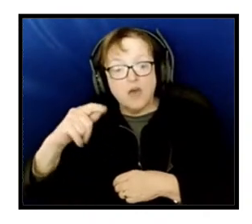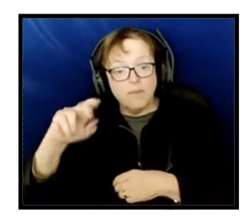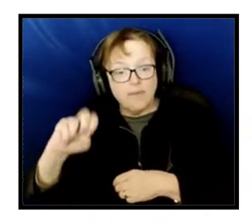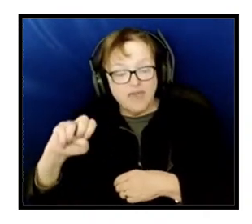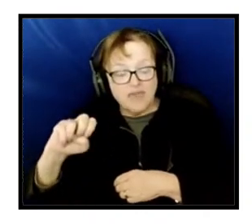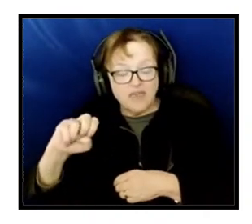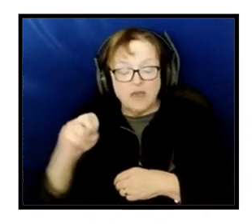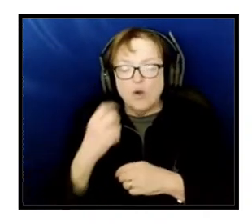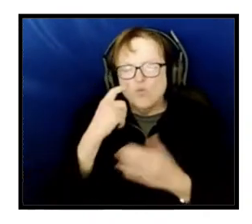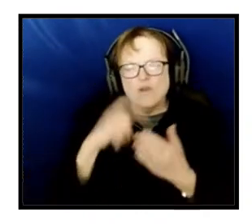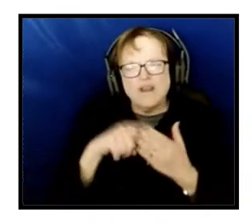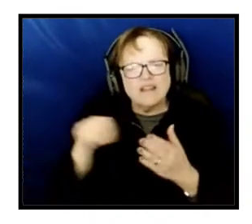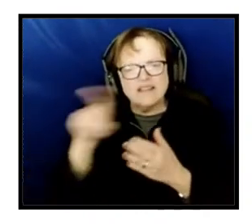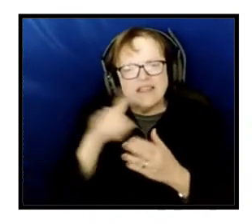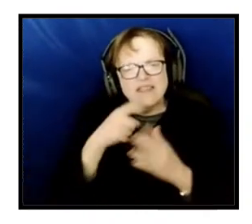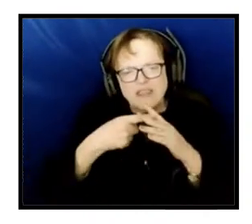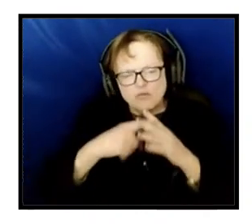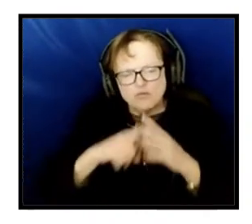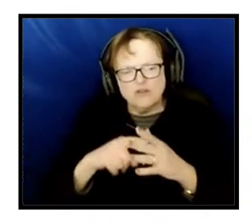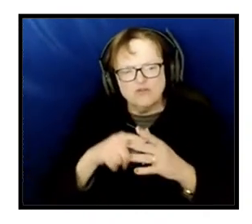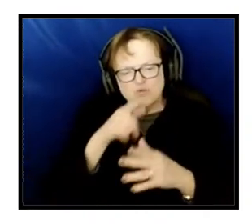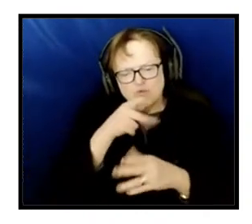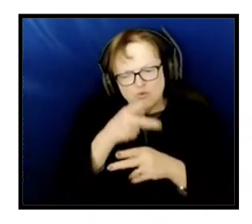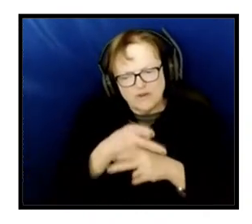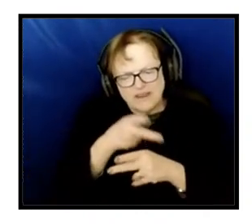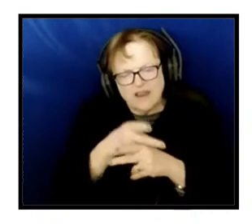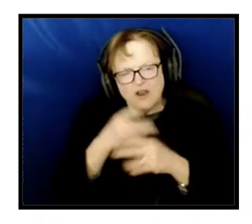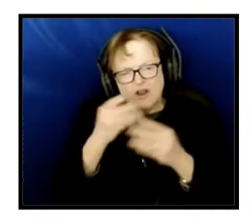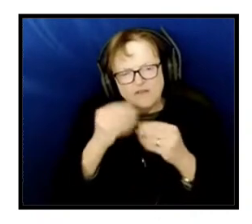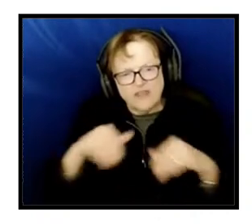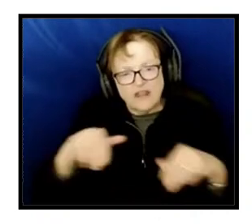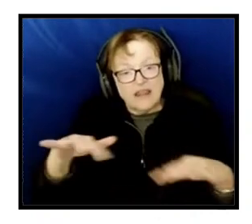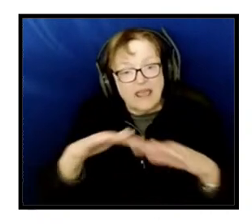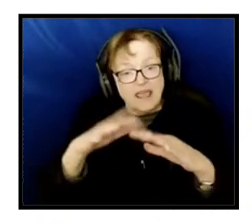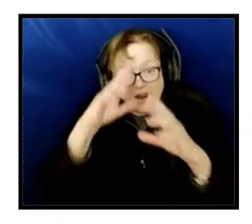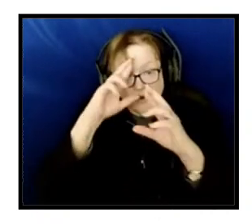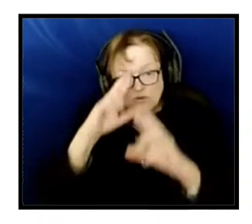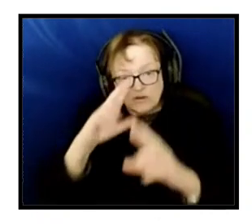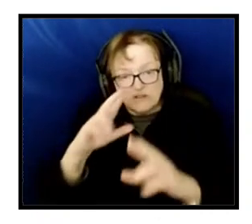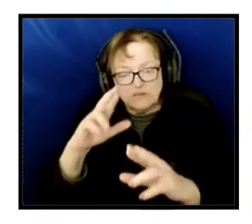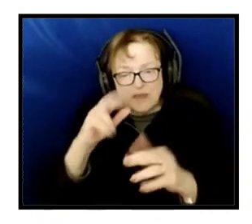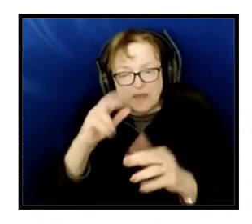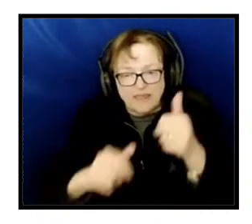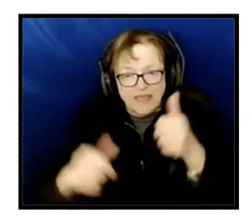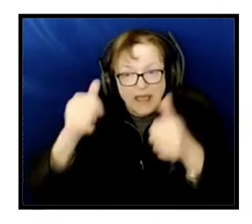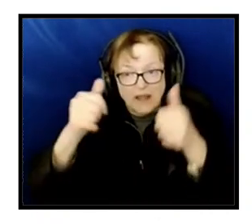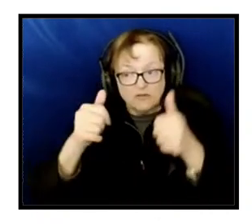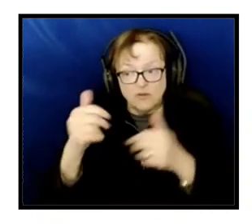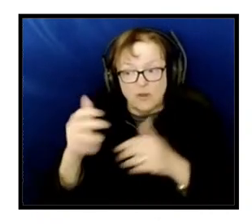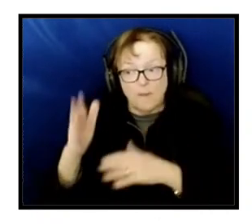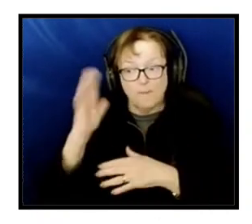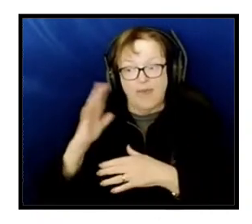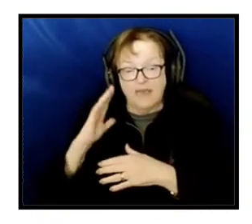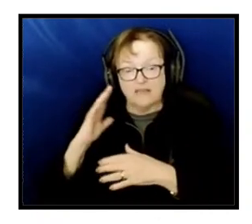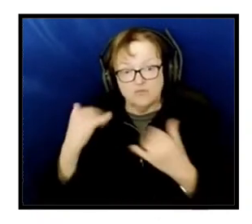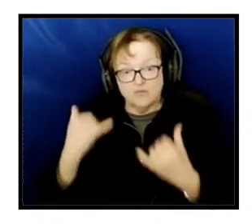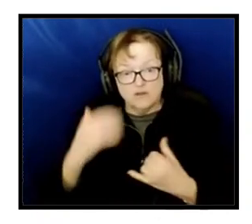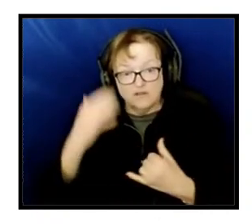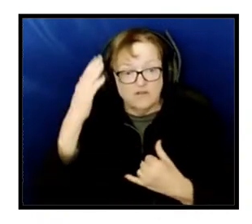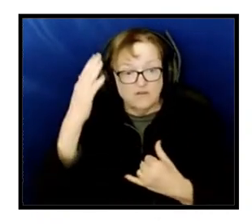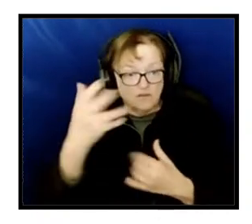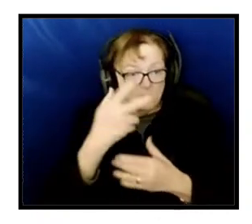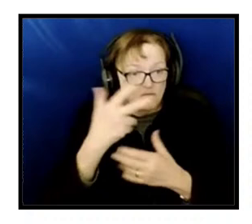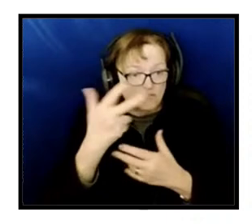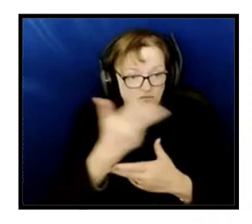as the original stewards of this land and pay respects to their elders, past, present, and future.